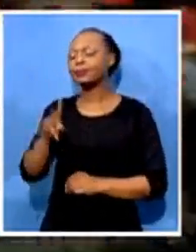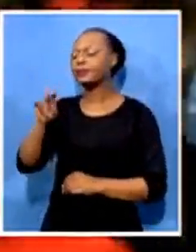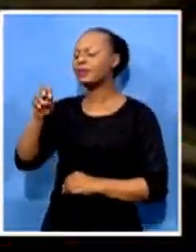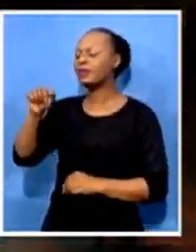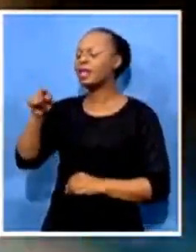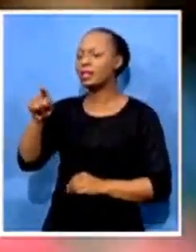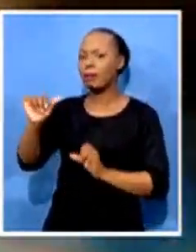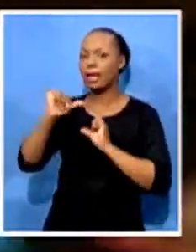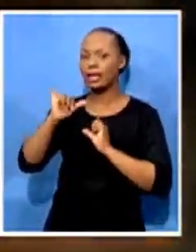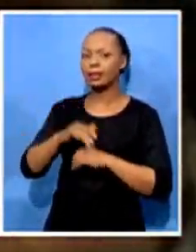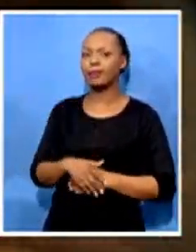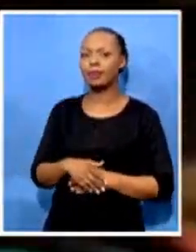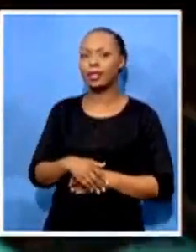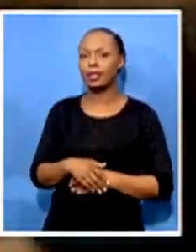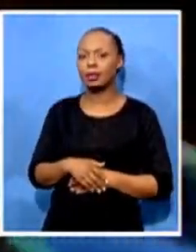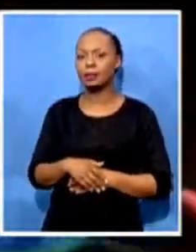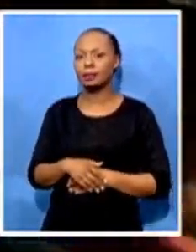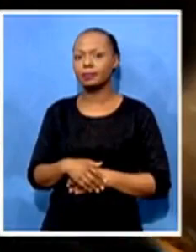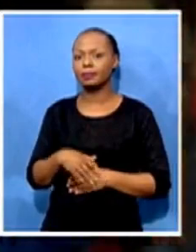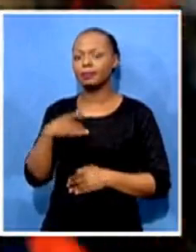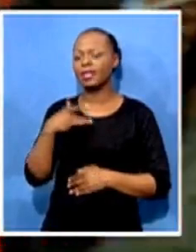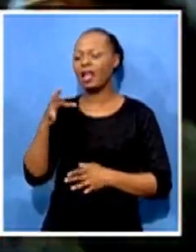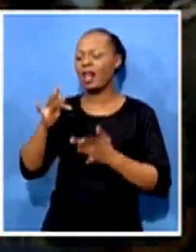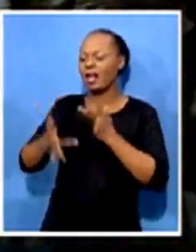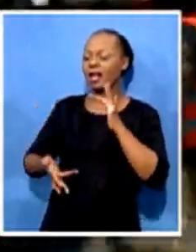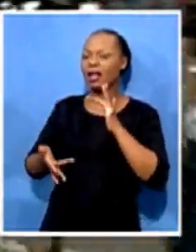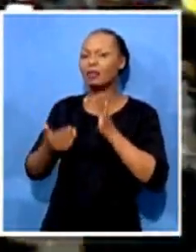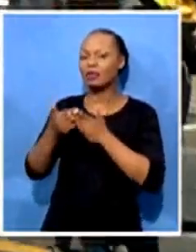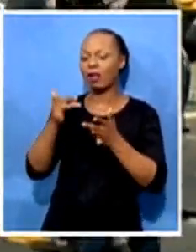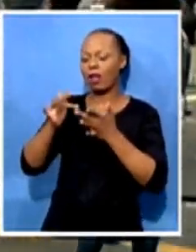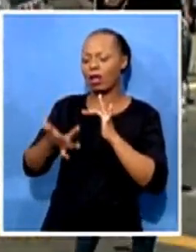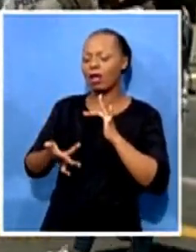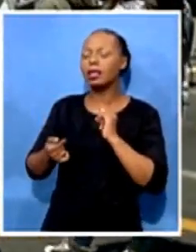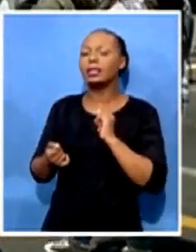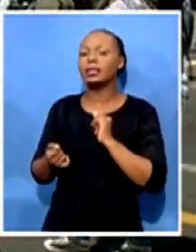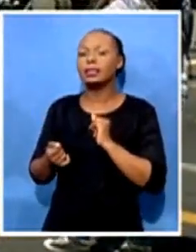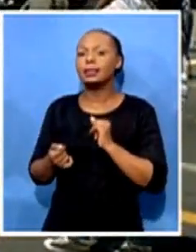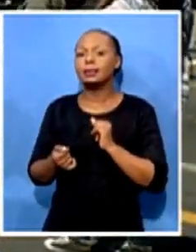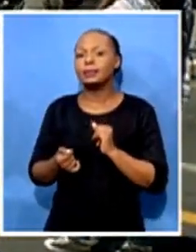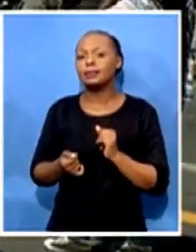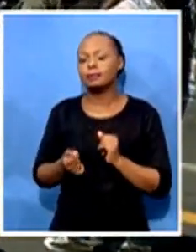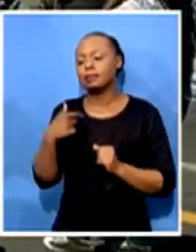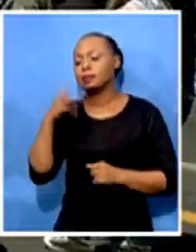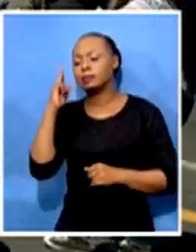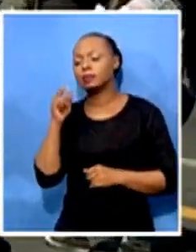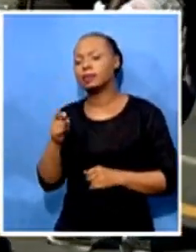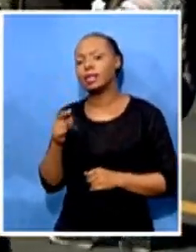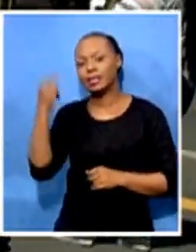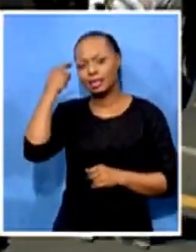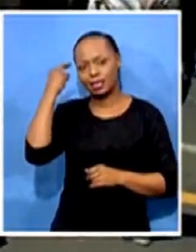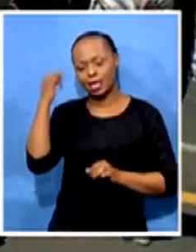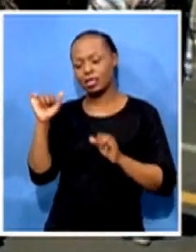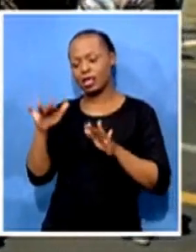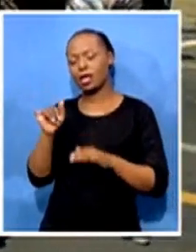the comms there a little bit. But we heard Marshal Dlamini, their Secretary General of the EFF, imploring the police